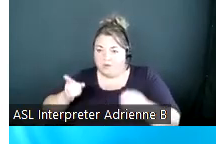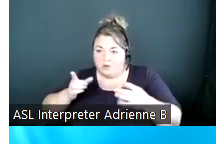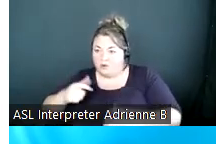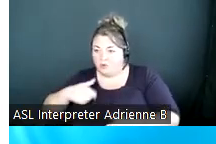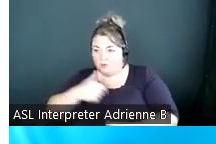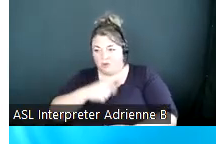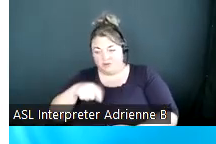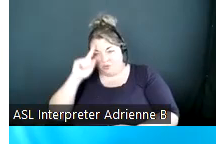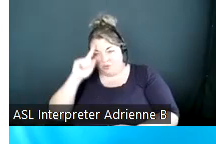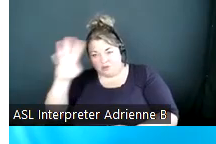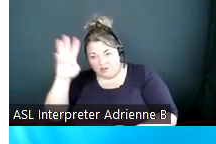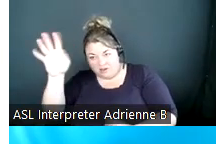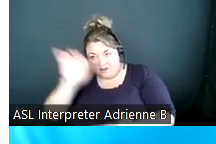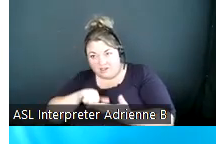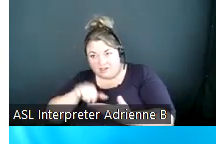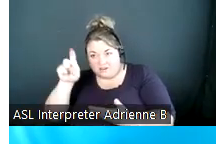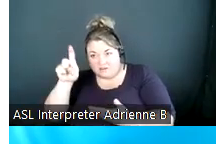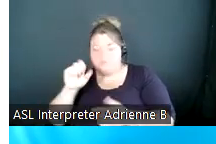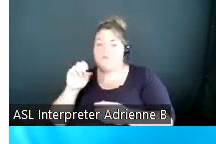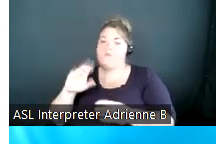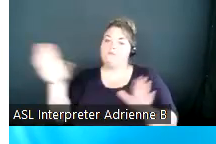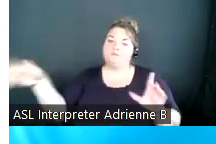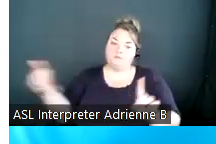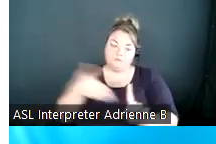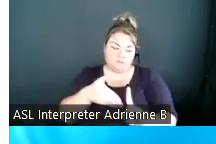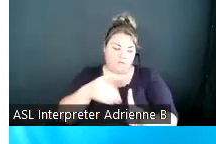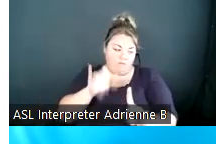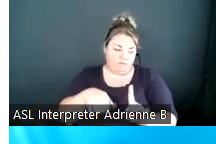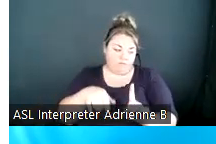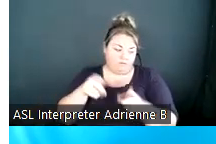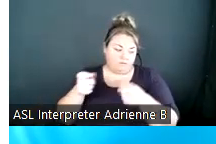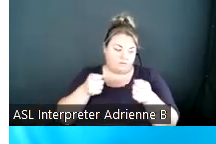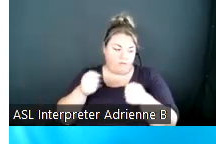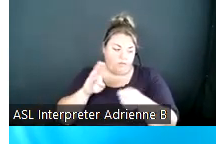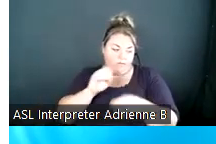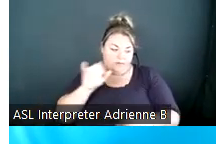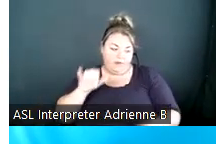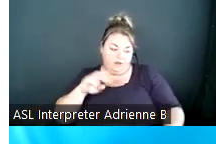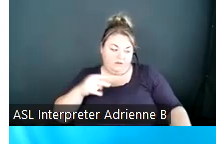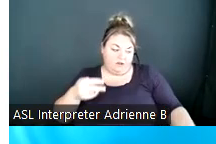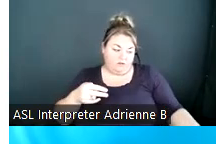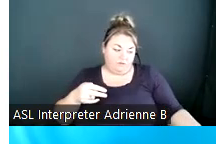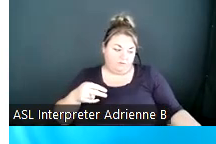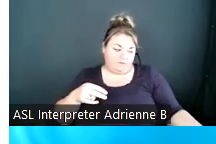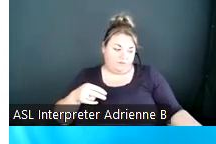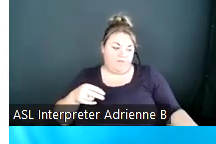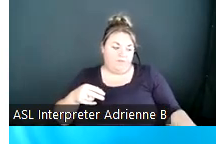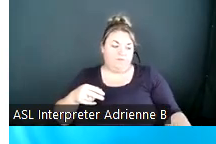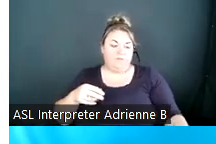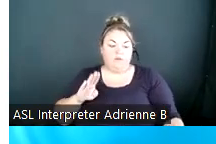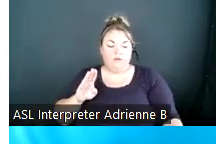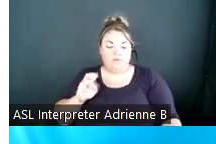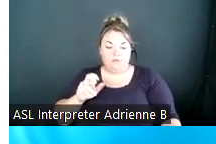one? And so I just wanted to draw attention to this governing body definition, meaning the board of